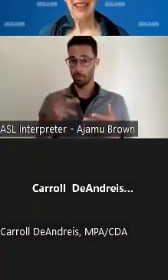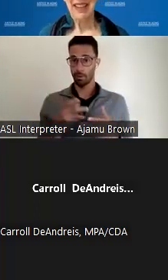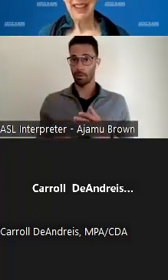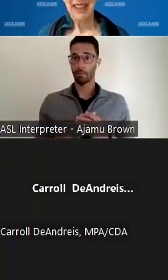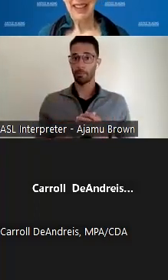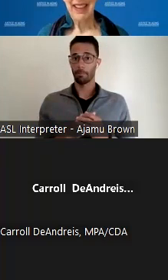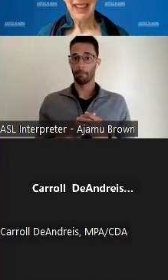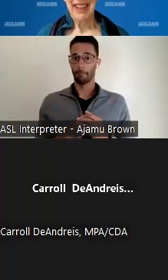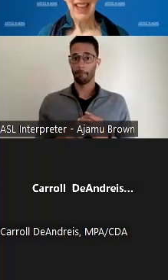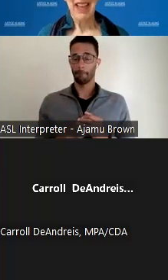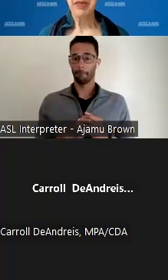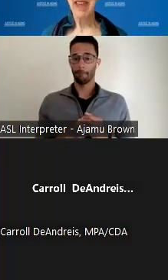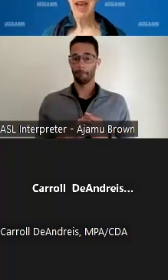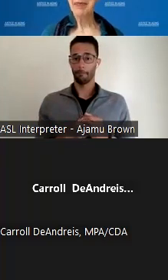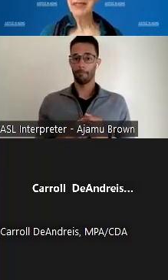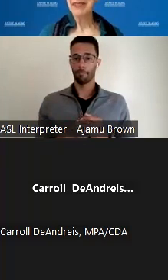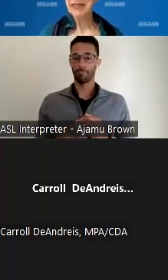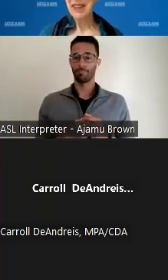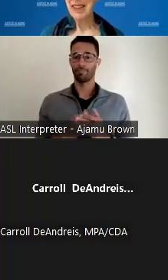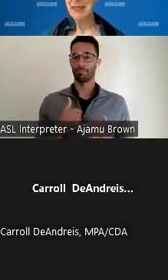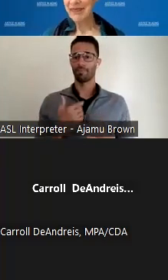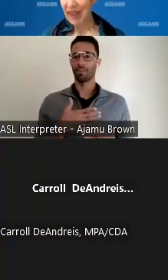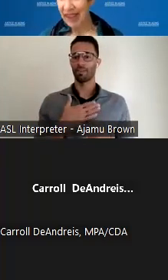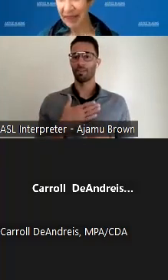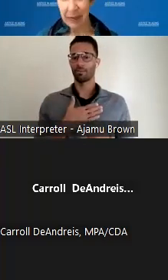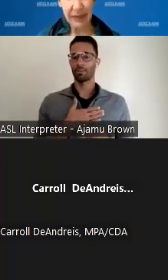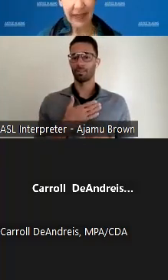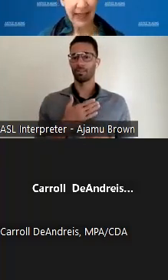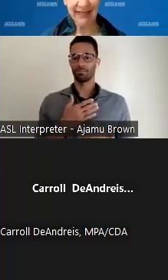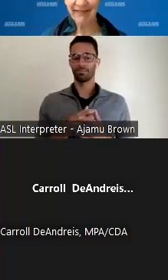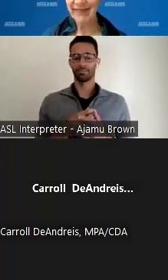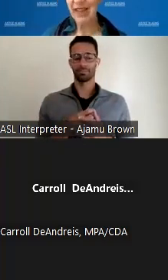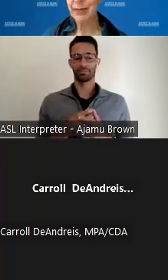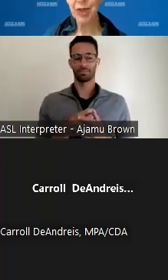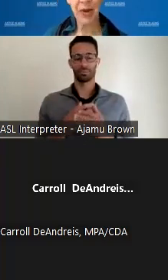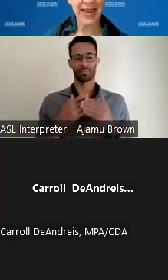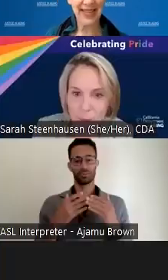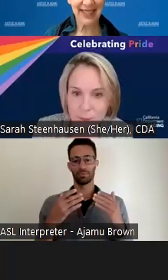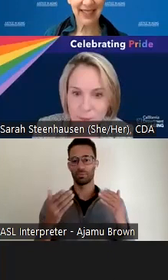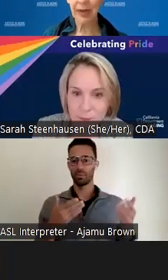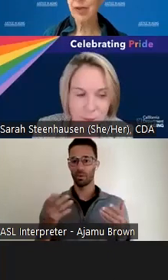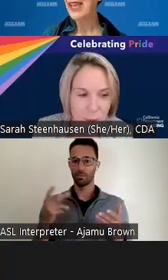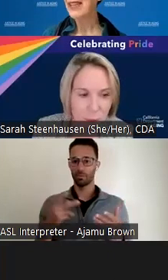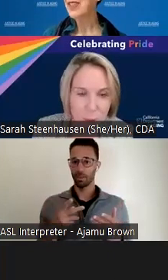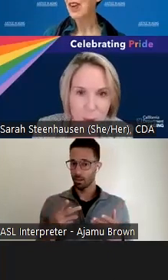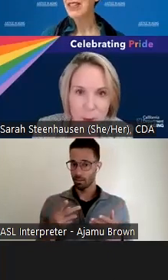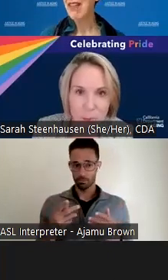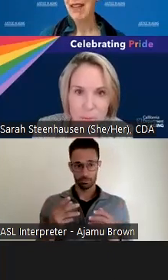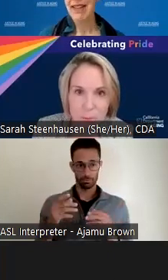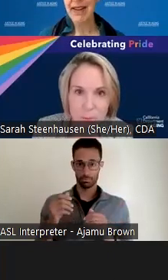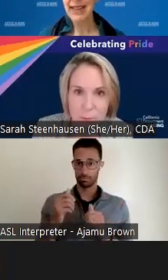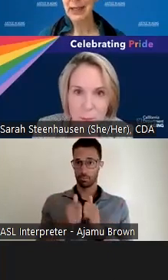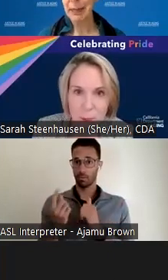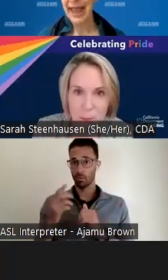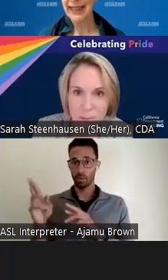I would be happy to, if people can come join us. We're going to get started on